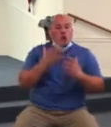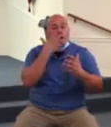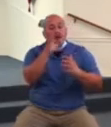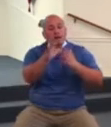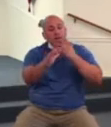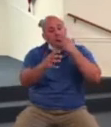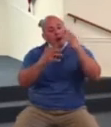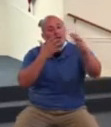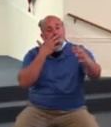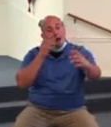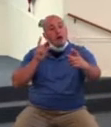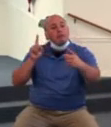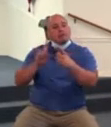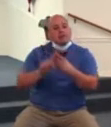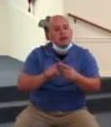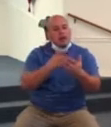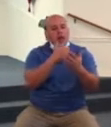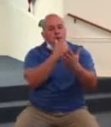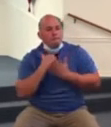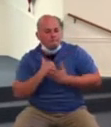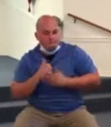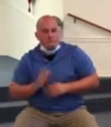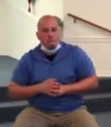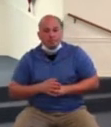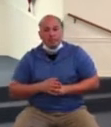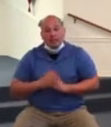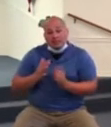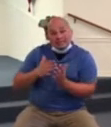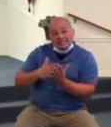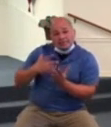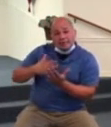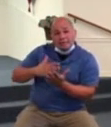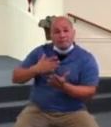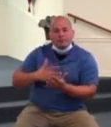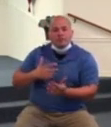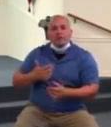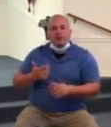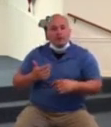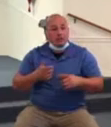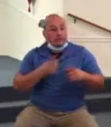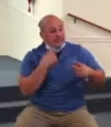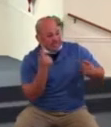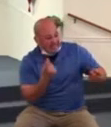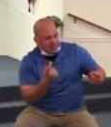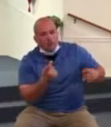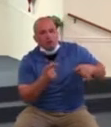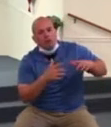you. Sometimes it looks like turning away from sin and doing what God wants you to do.